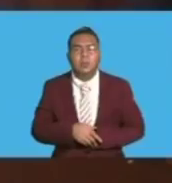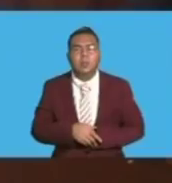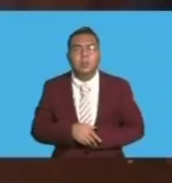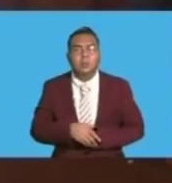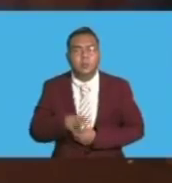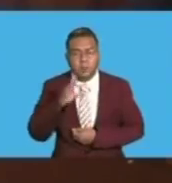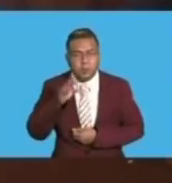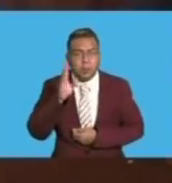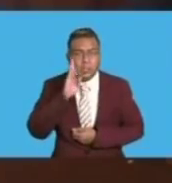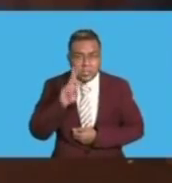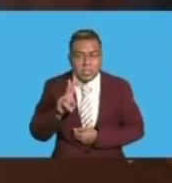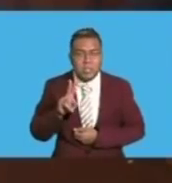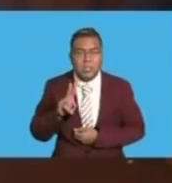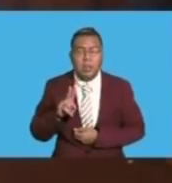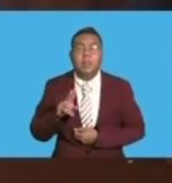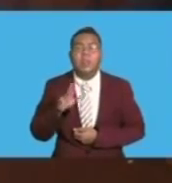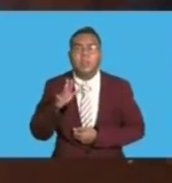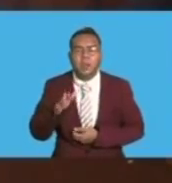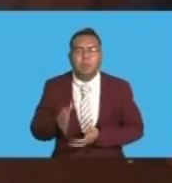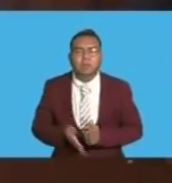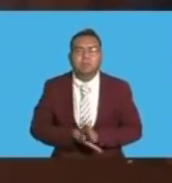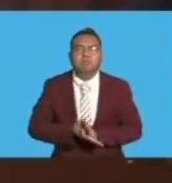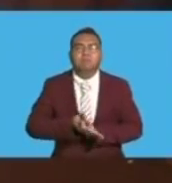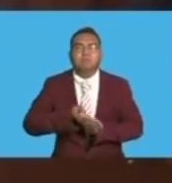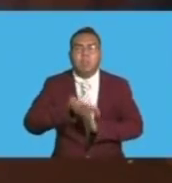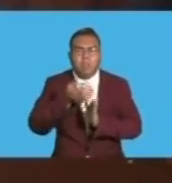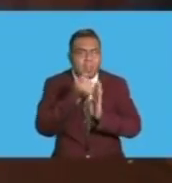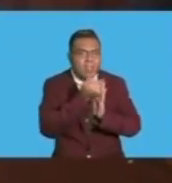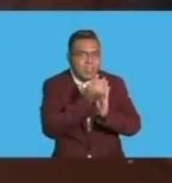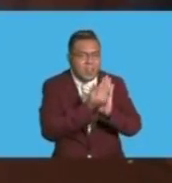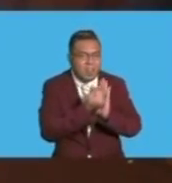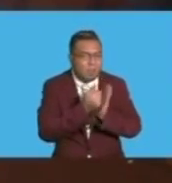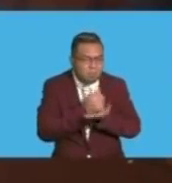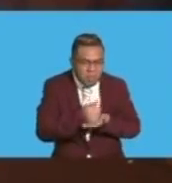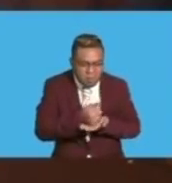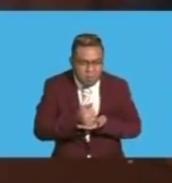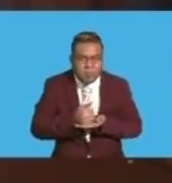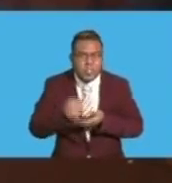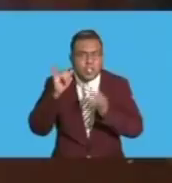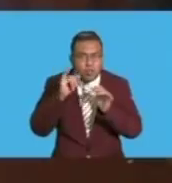seen. They brought in a number of issues, completely irrelevant legal issues,